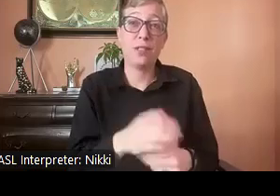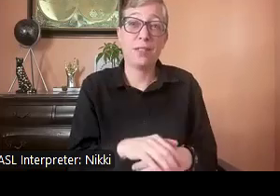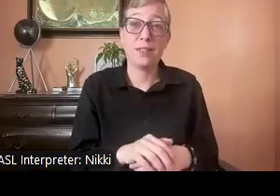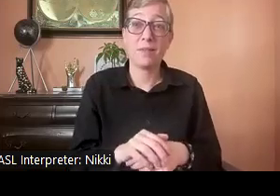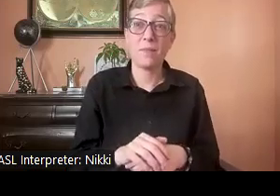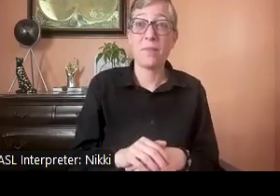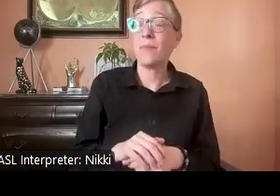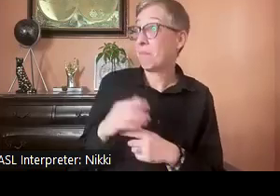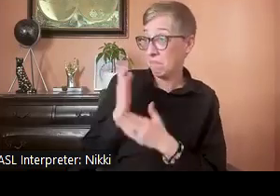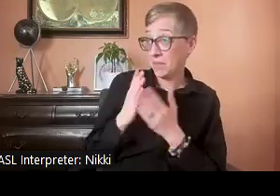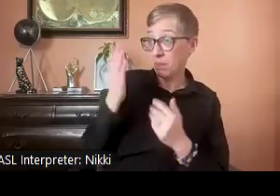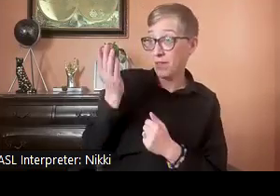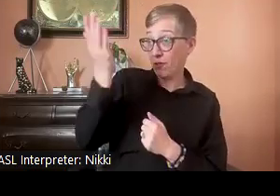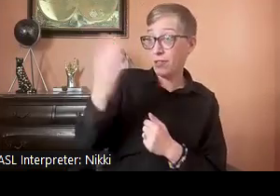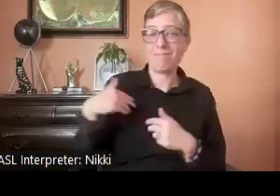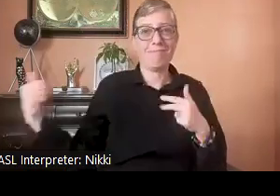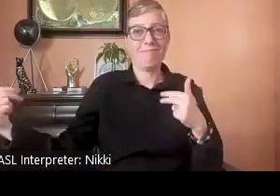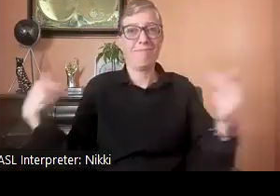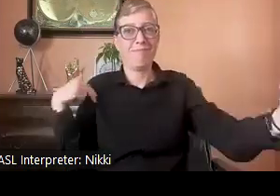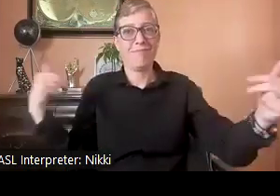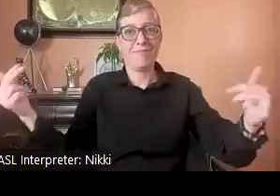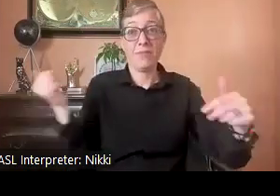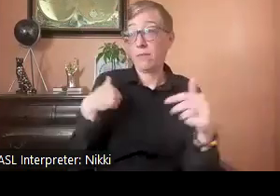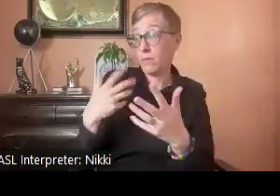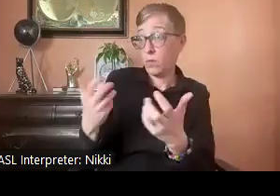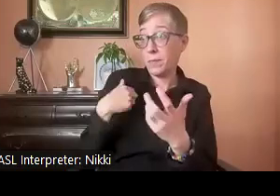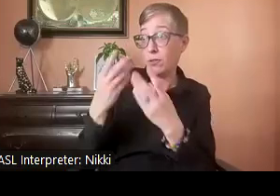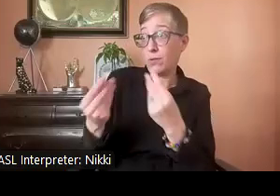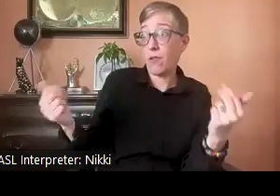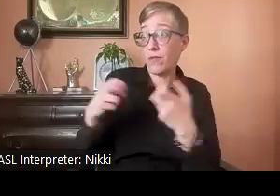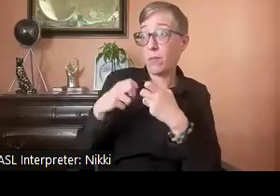suggestions. You want me to solve the problem